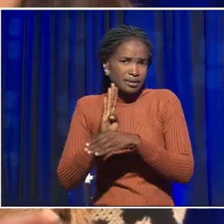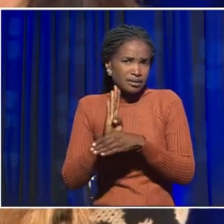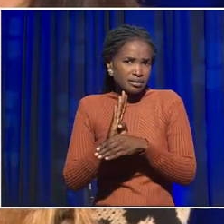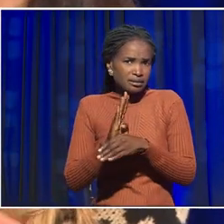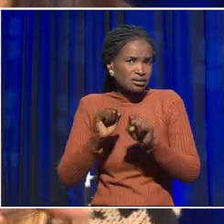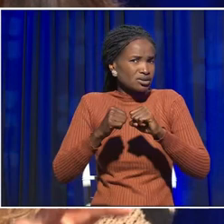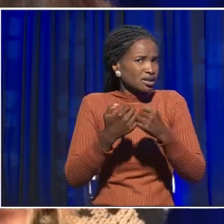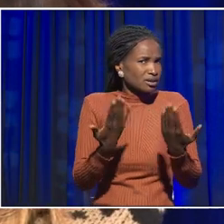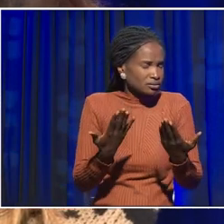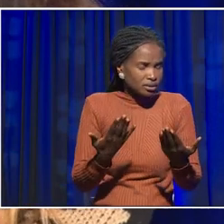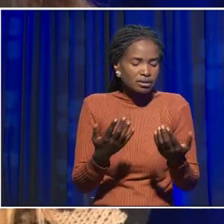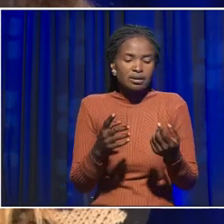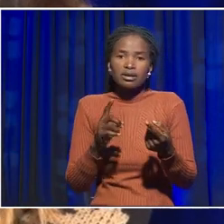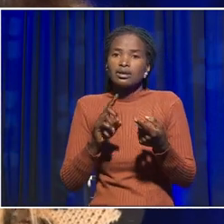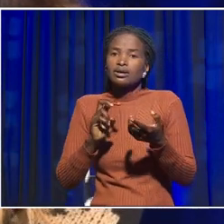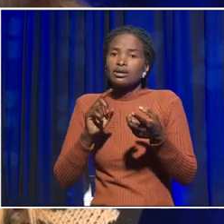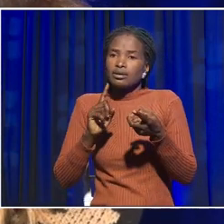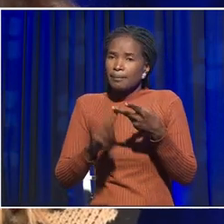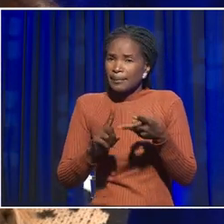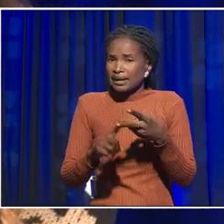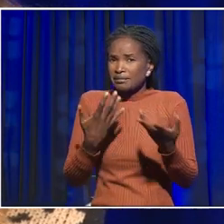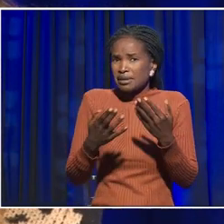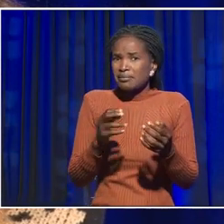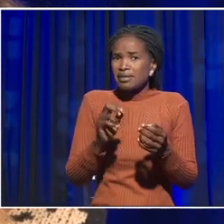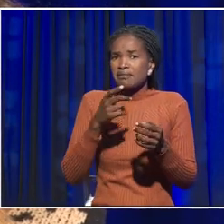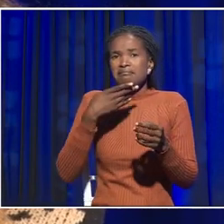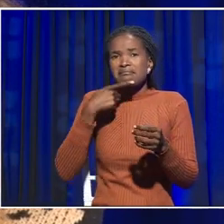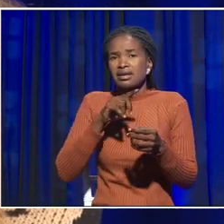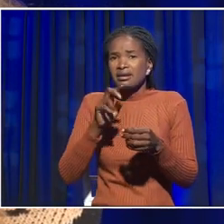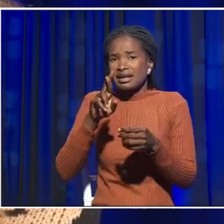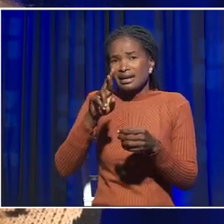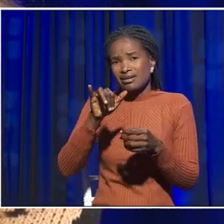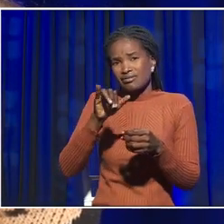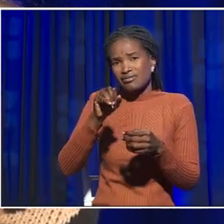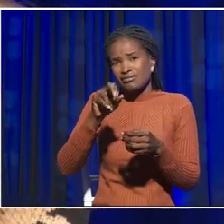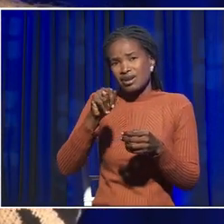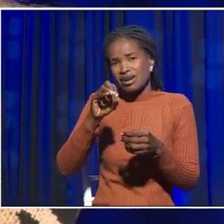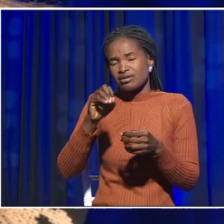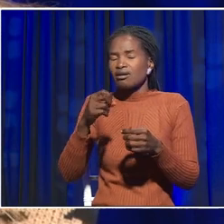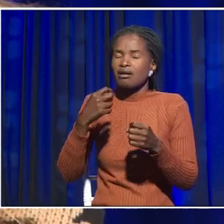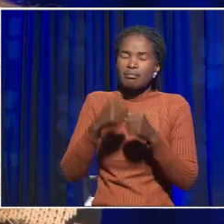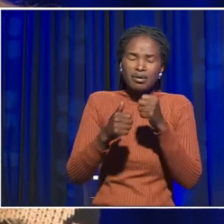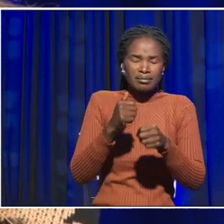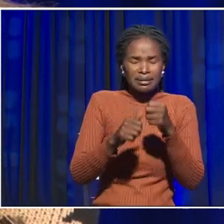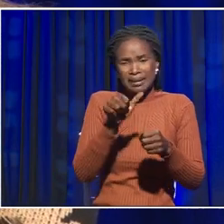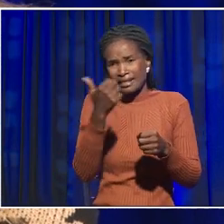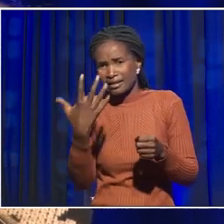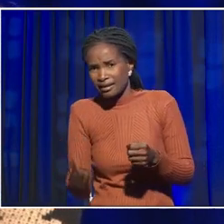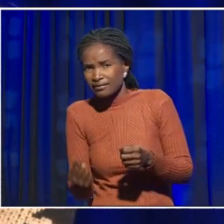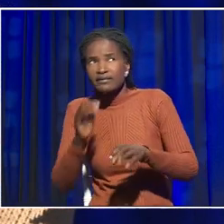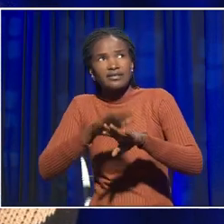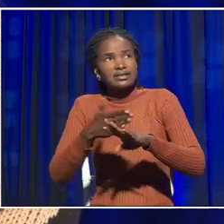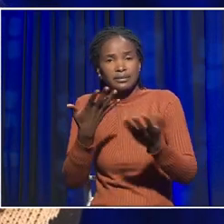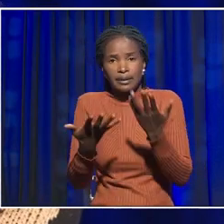one piece of the puzzle. But then if he struggles necessarily with something, then, you know,